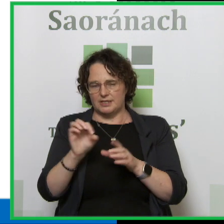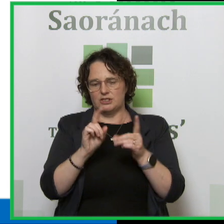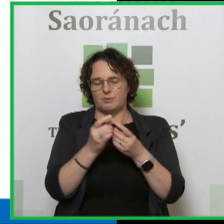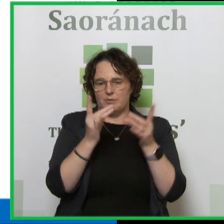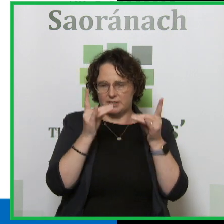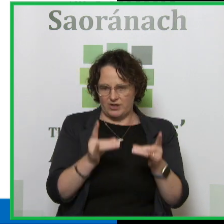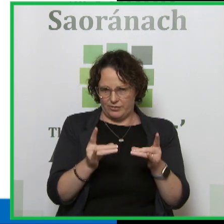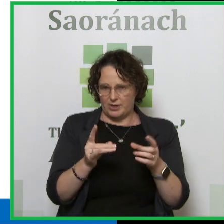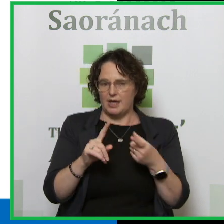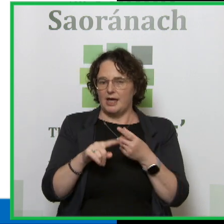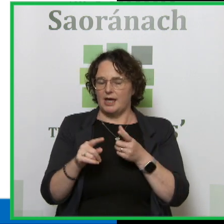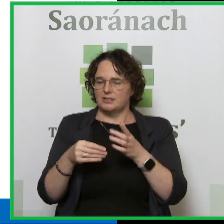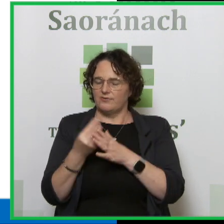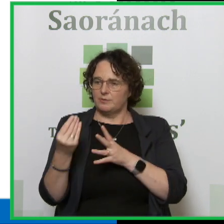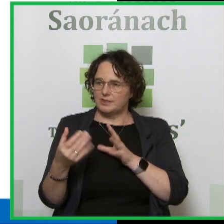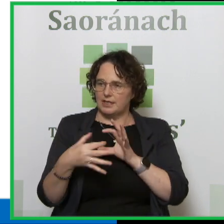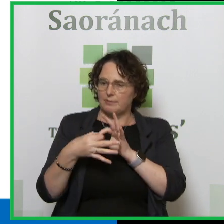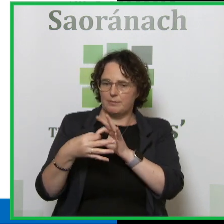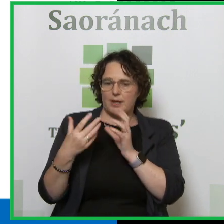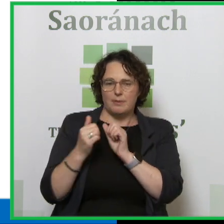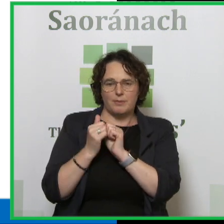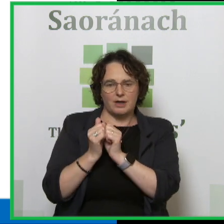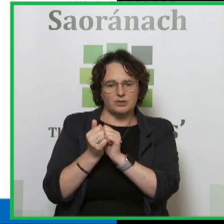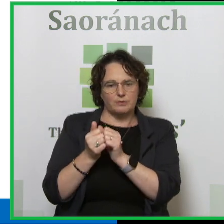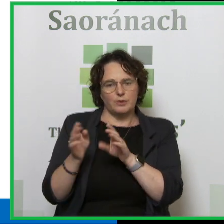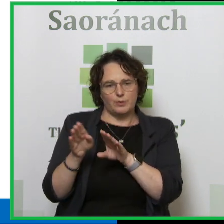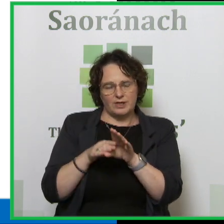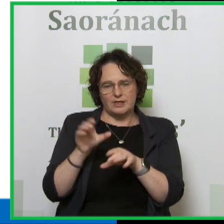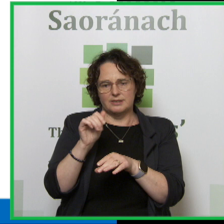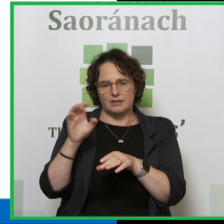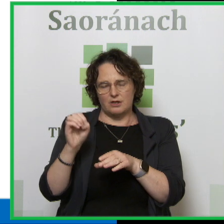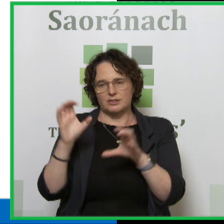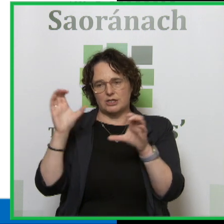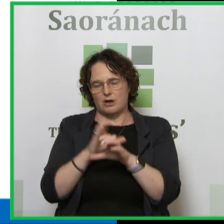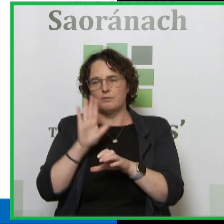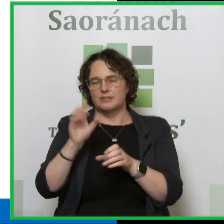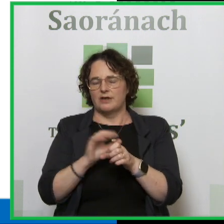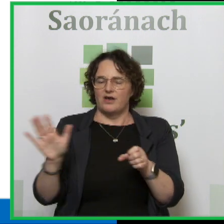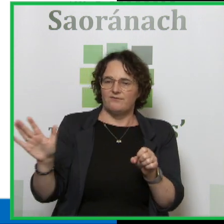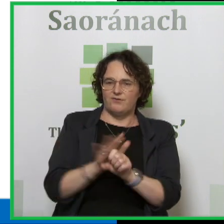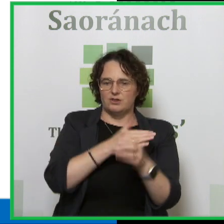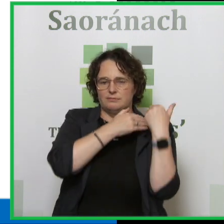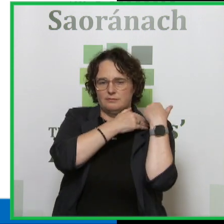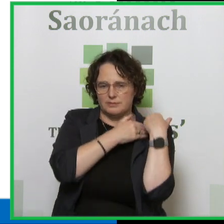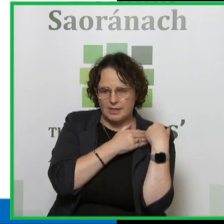developed in conjunction with Sláinte Care. At the core of this strategy must be full accountability and